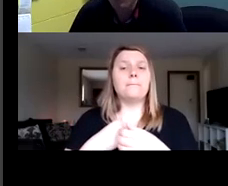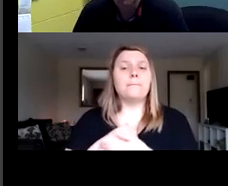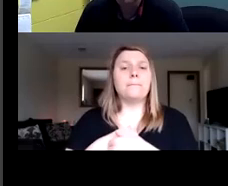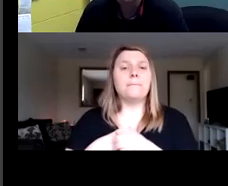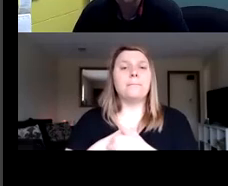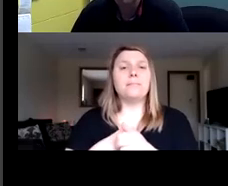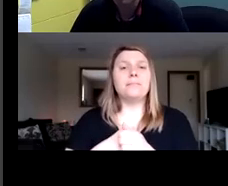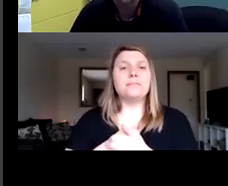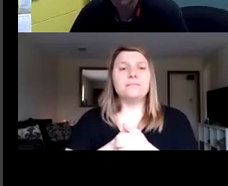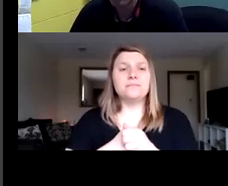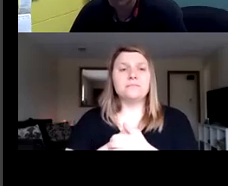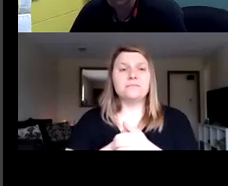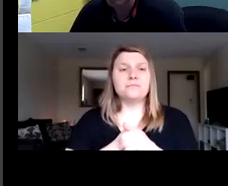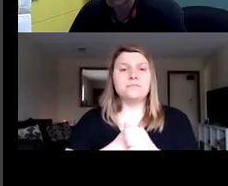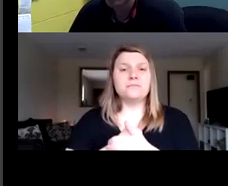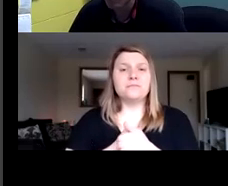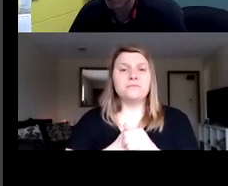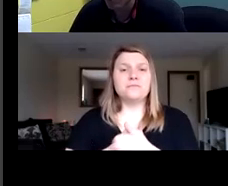One thing that